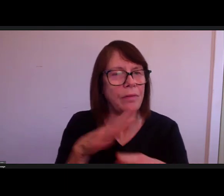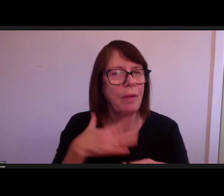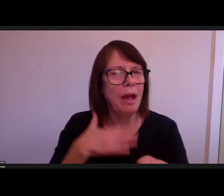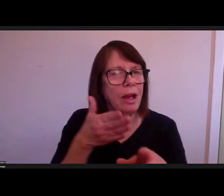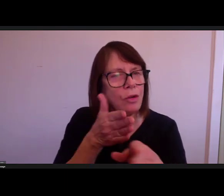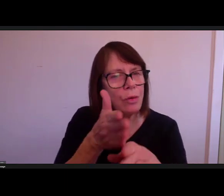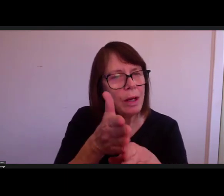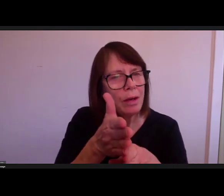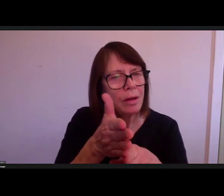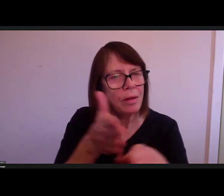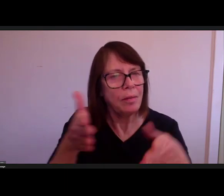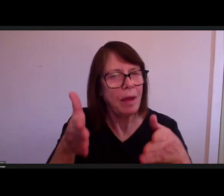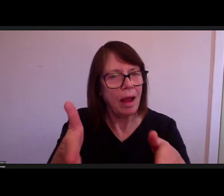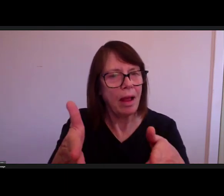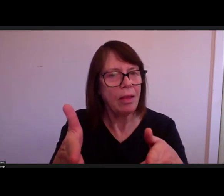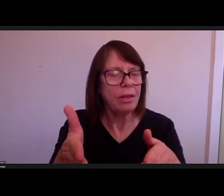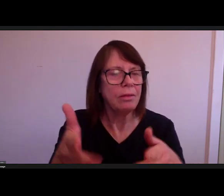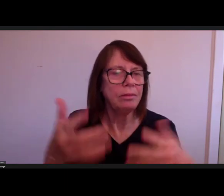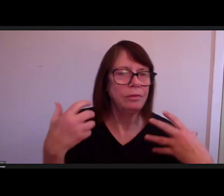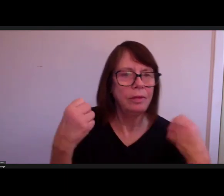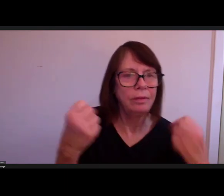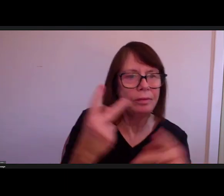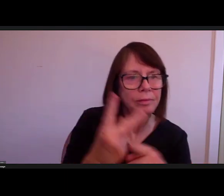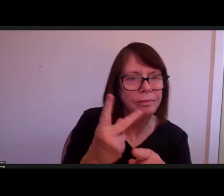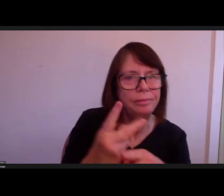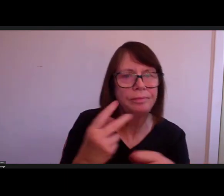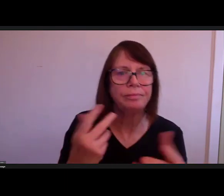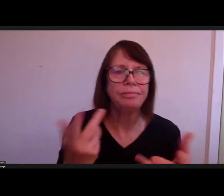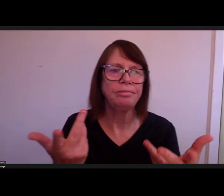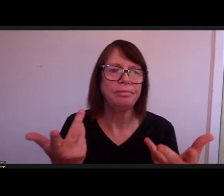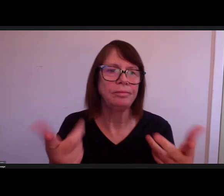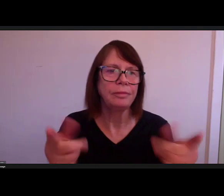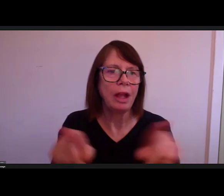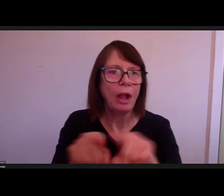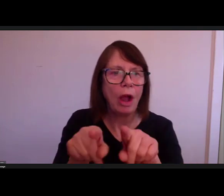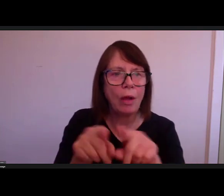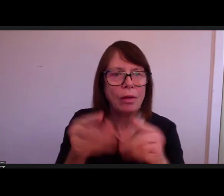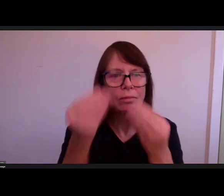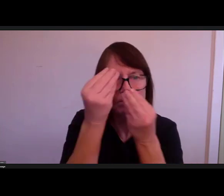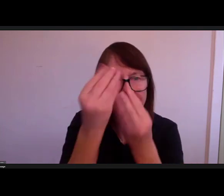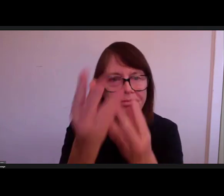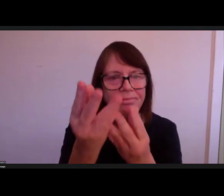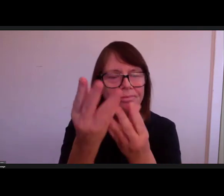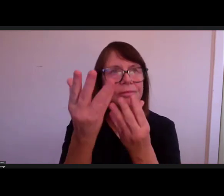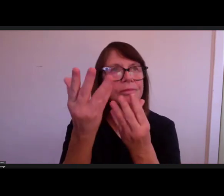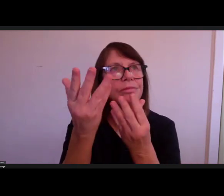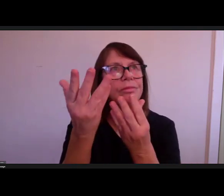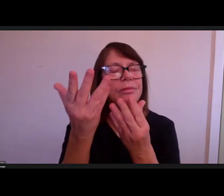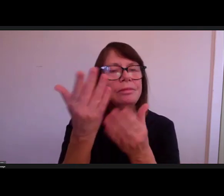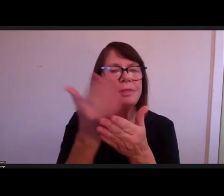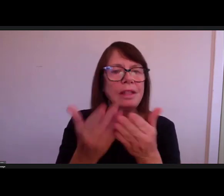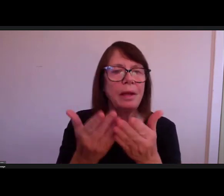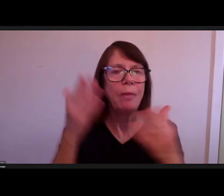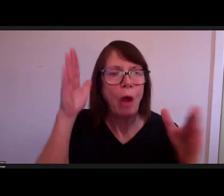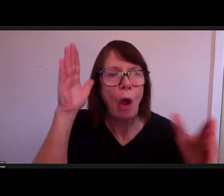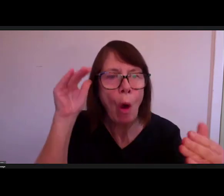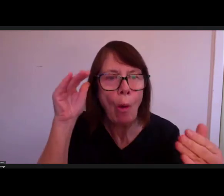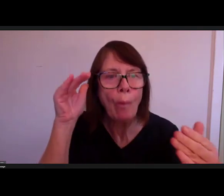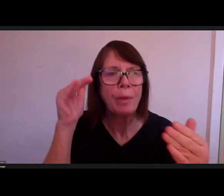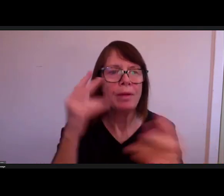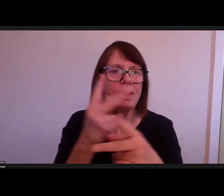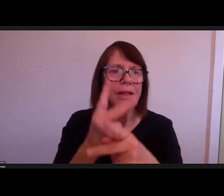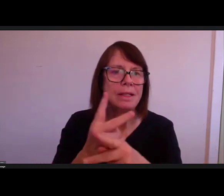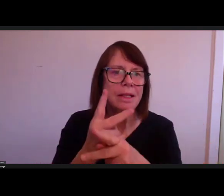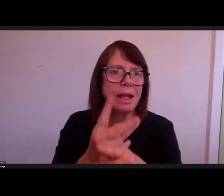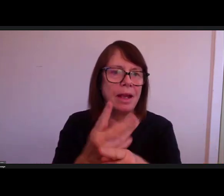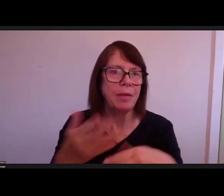the first place. And so I will also like to give you some hope as a care provider that we haven't